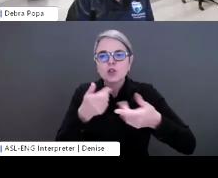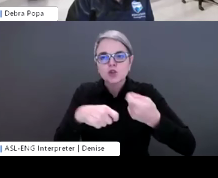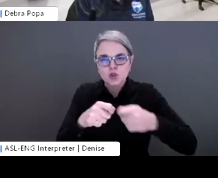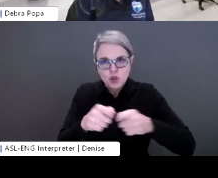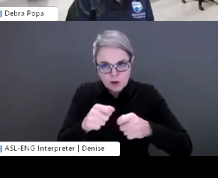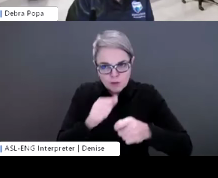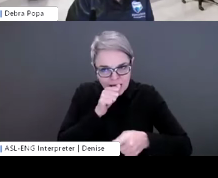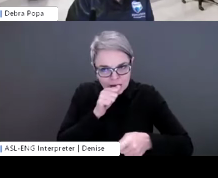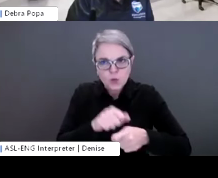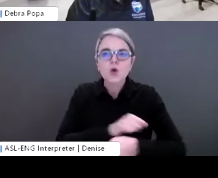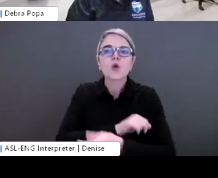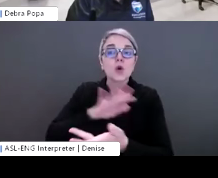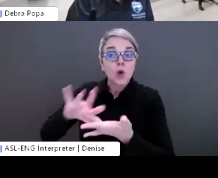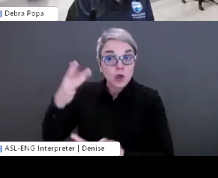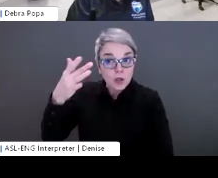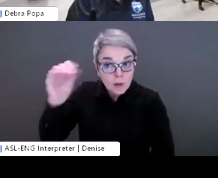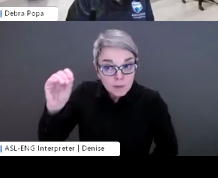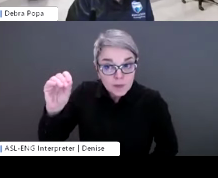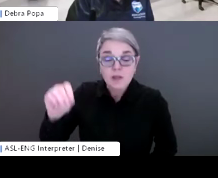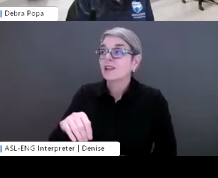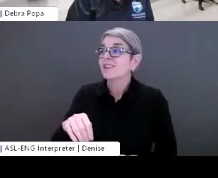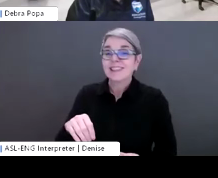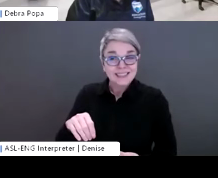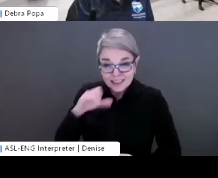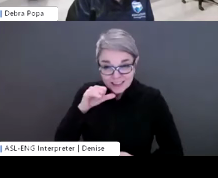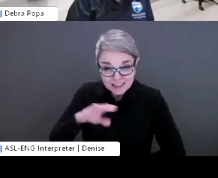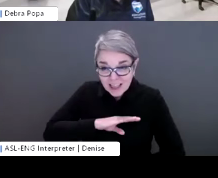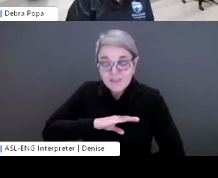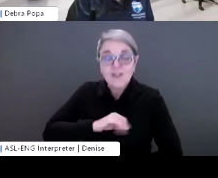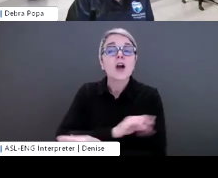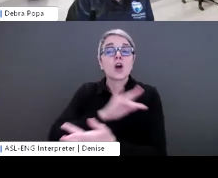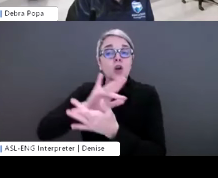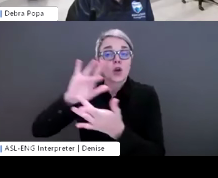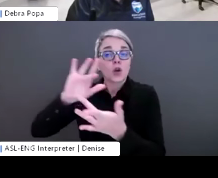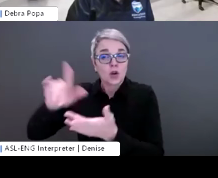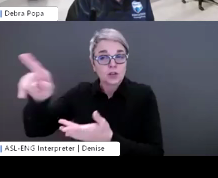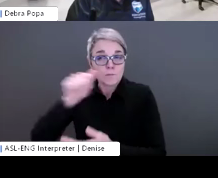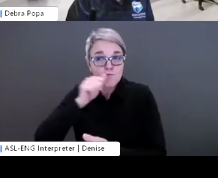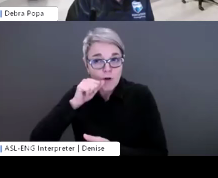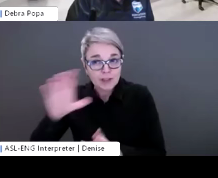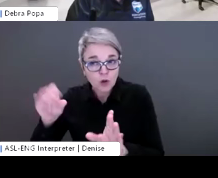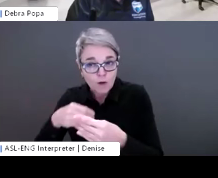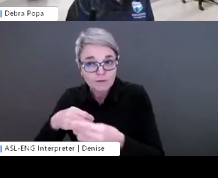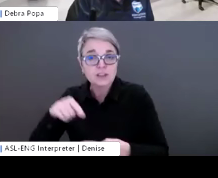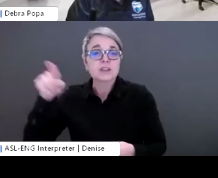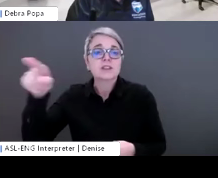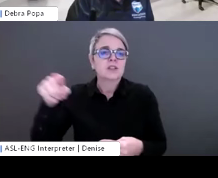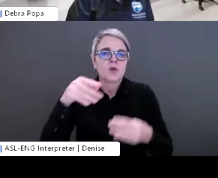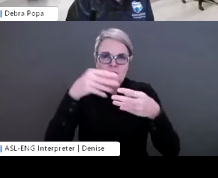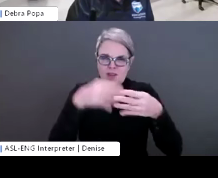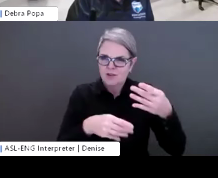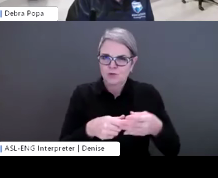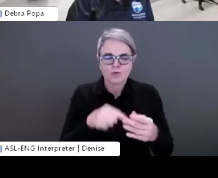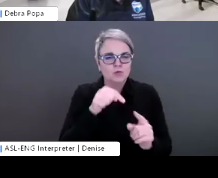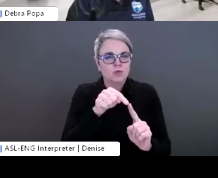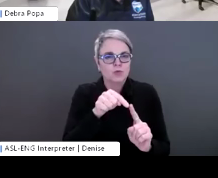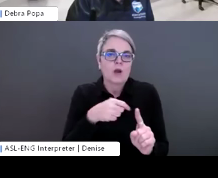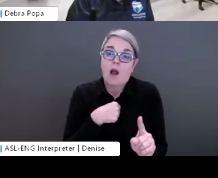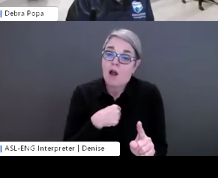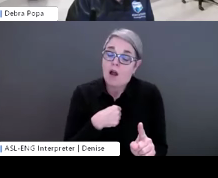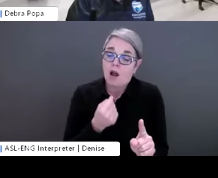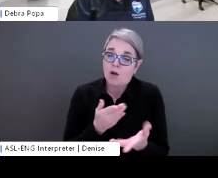of a generic email address when you give them out to sites. I always recommend tagging them somehow. For